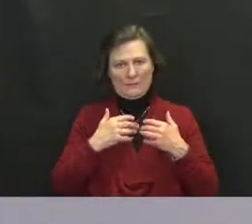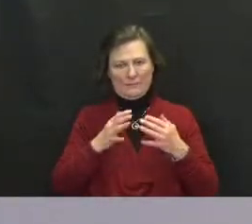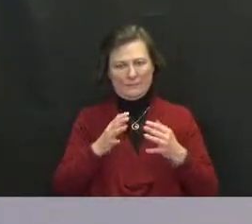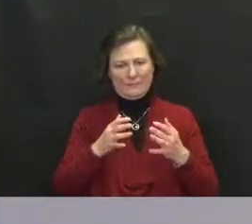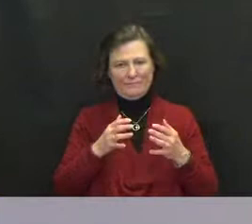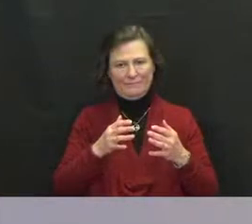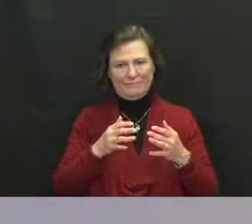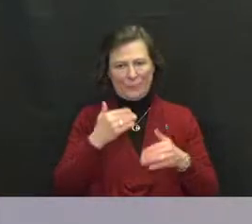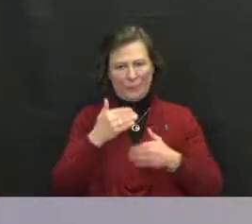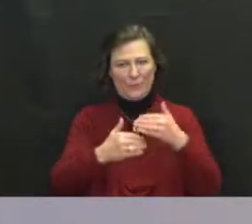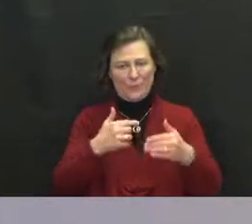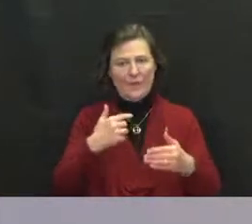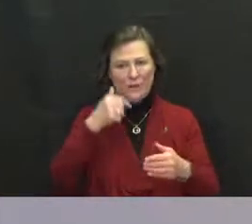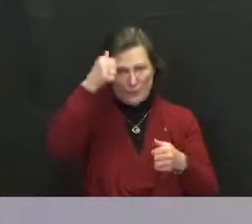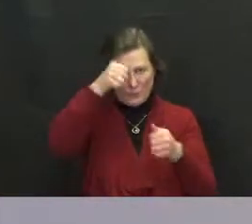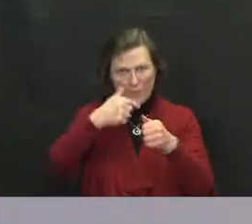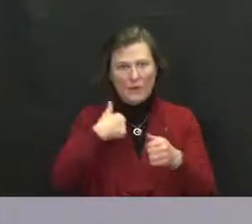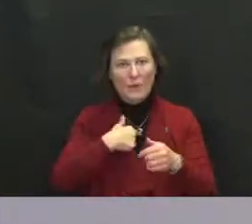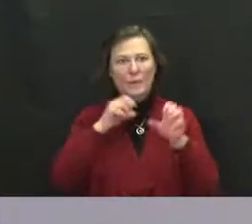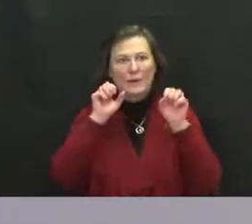we can find our way.